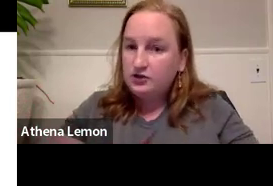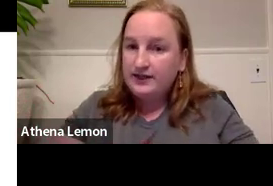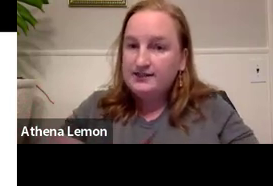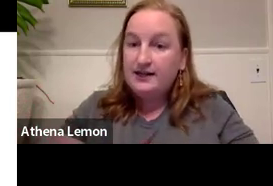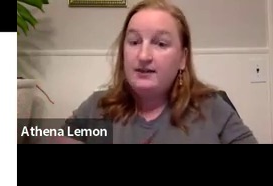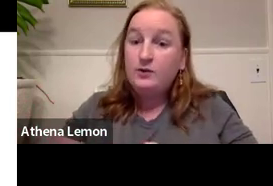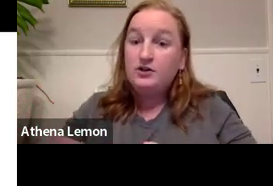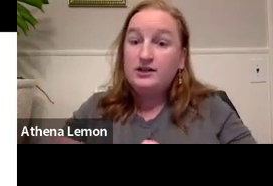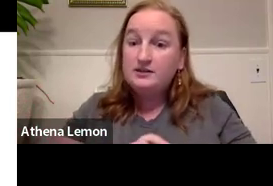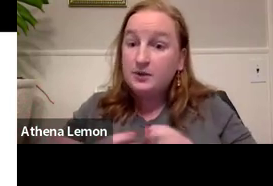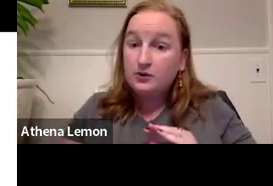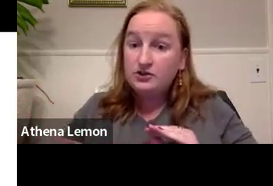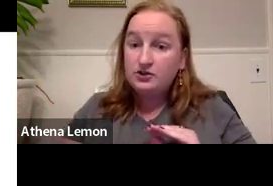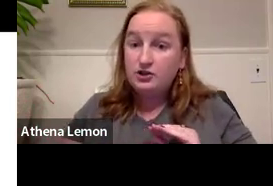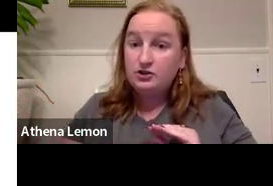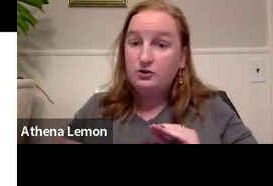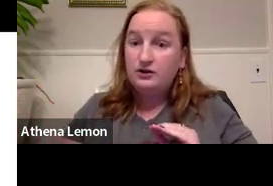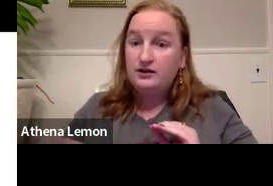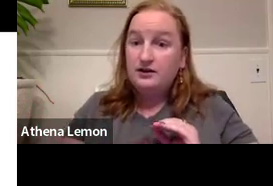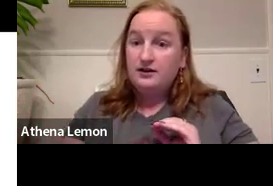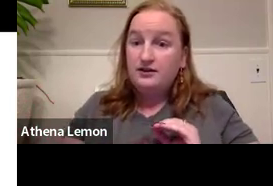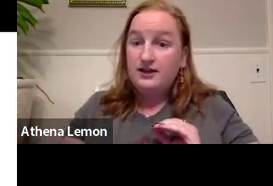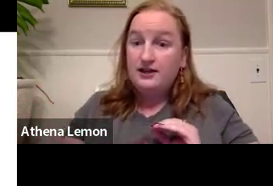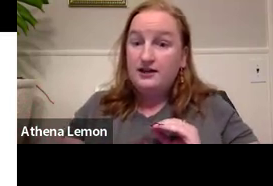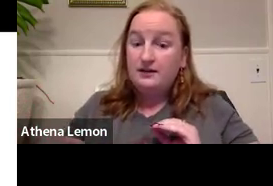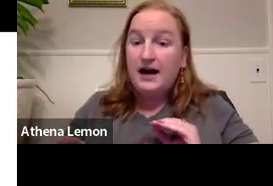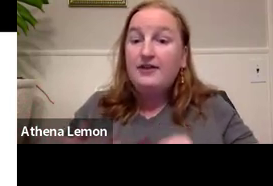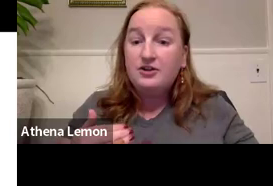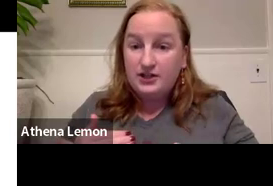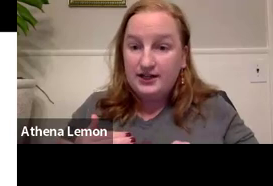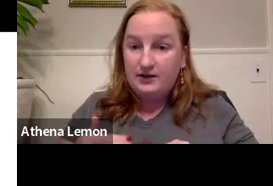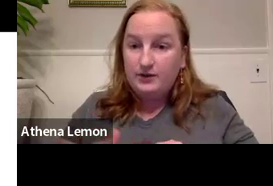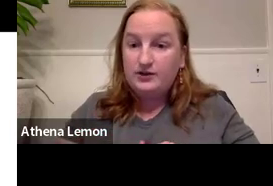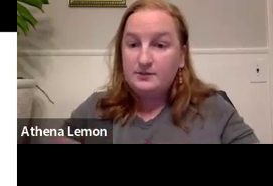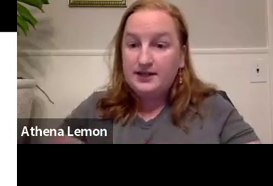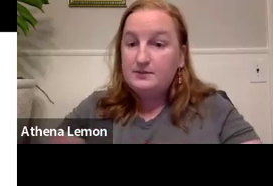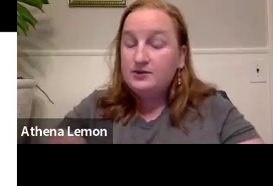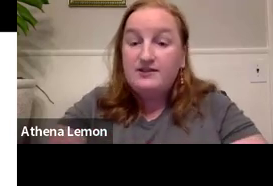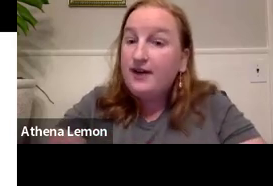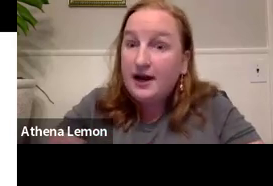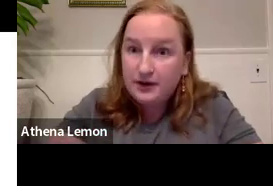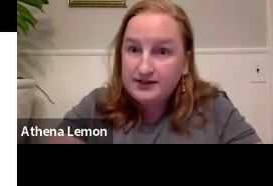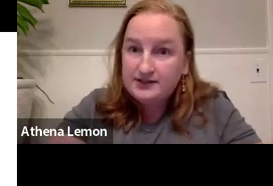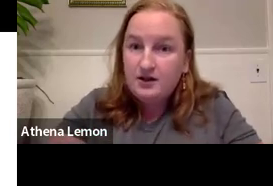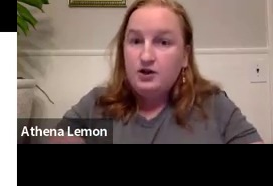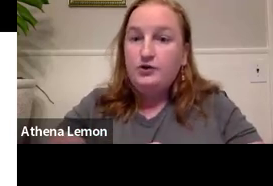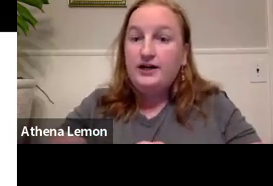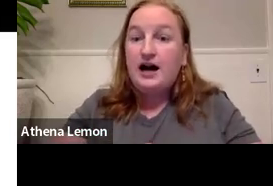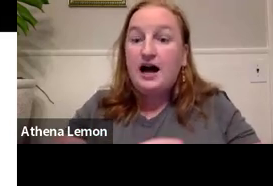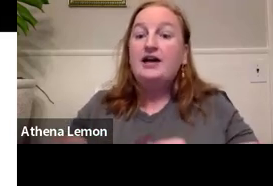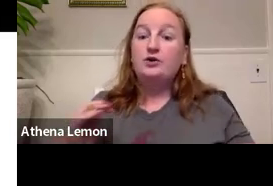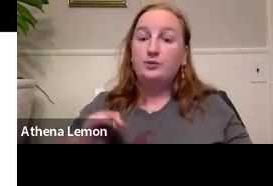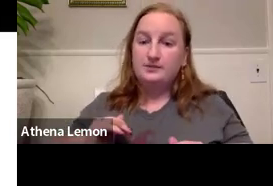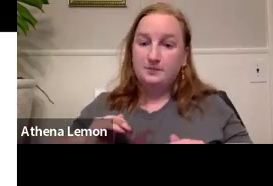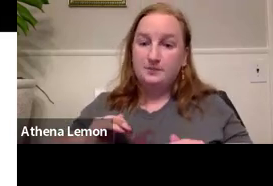it's about 2 weeks. And then when you're exposed to the pathogen, again, when you're exposed to the virus, you